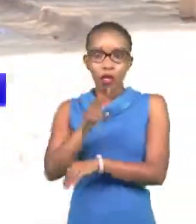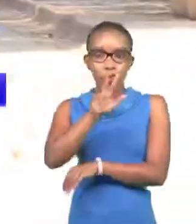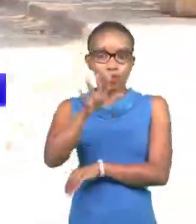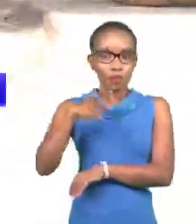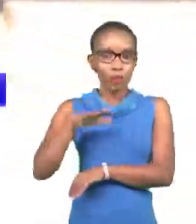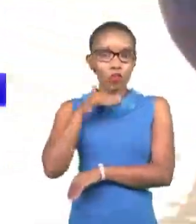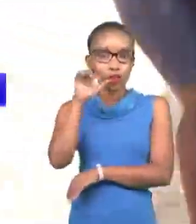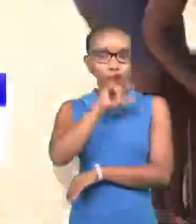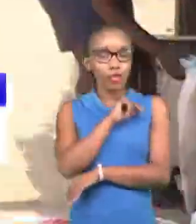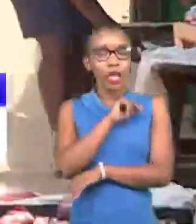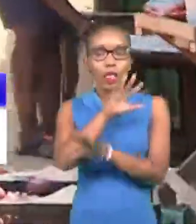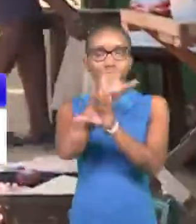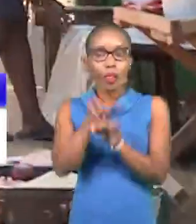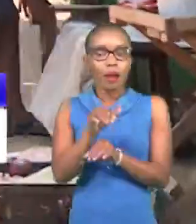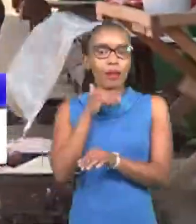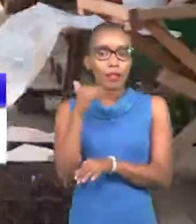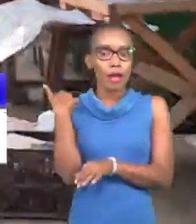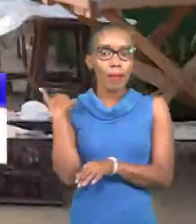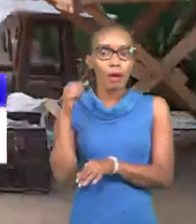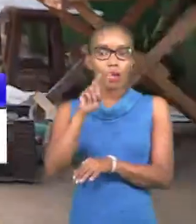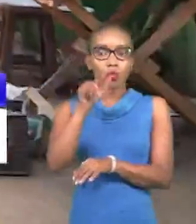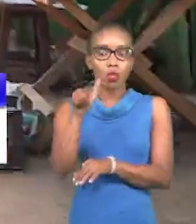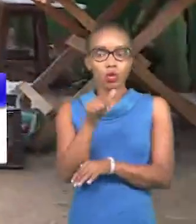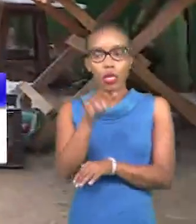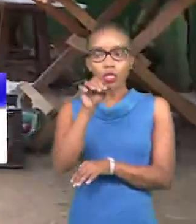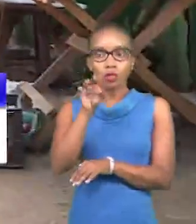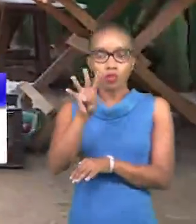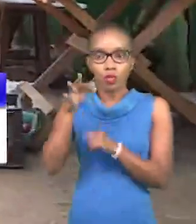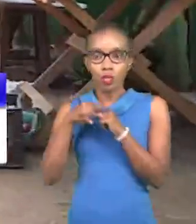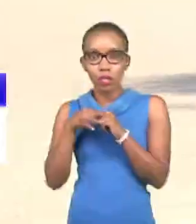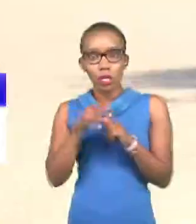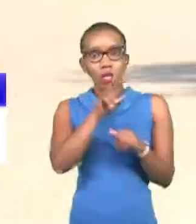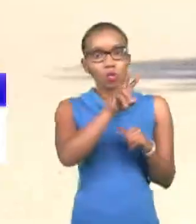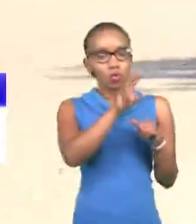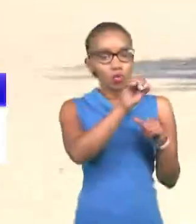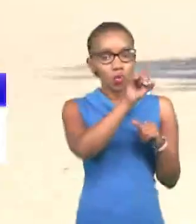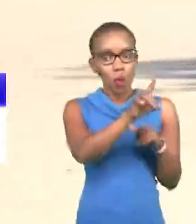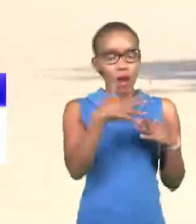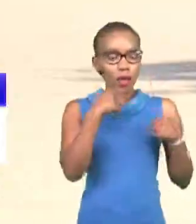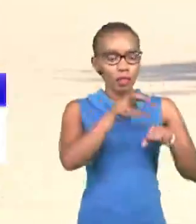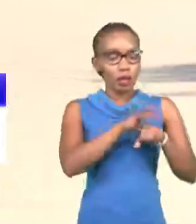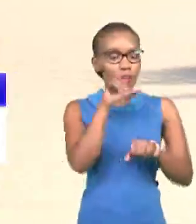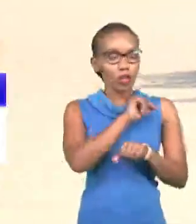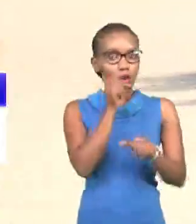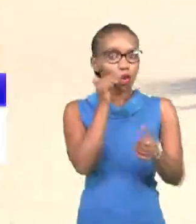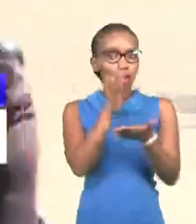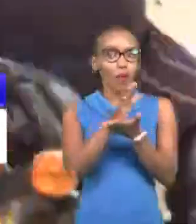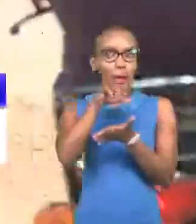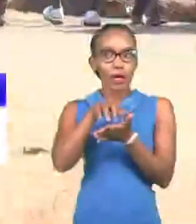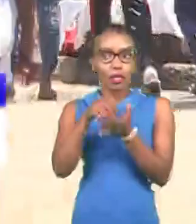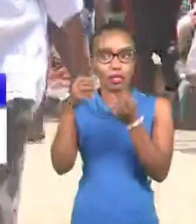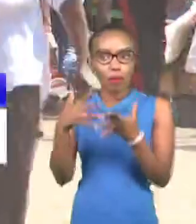people dead, pushing the total fatalities to 2,048 and 201 recoveries. Total confirmed cases are now